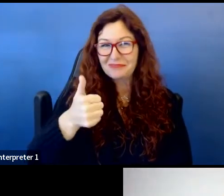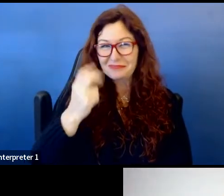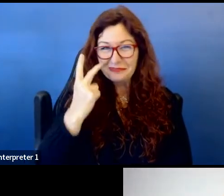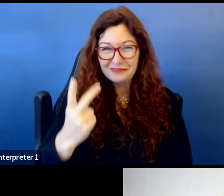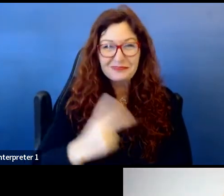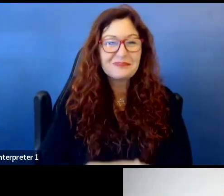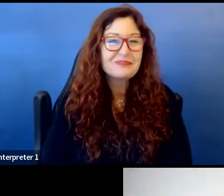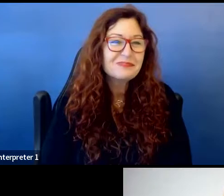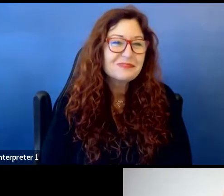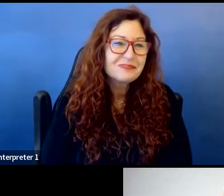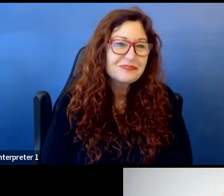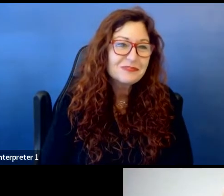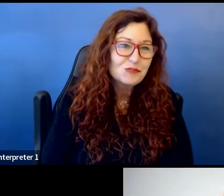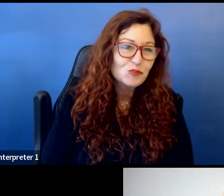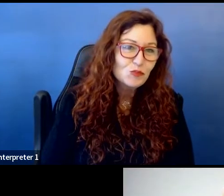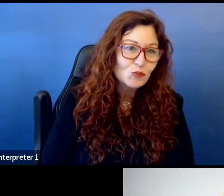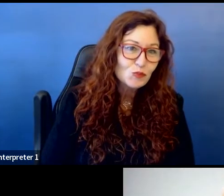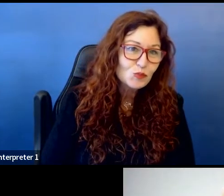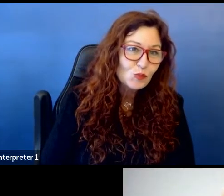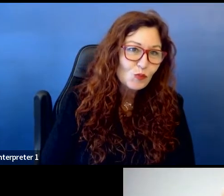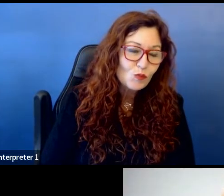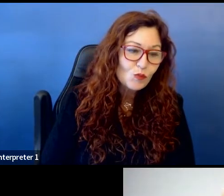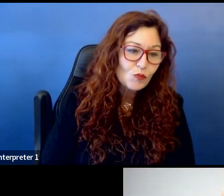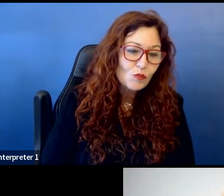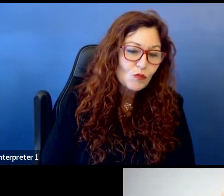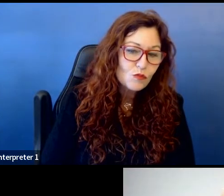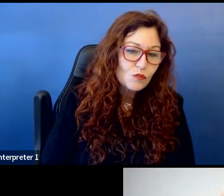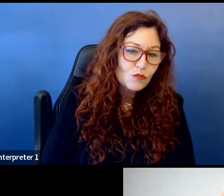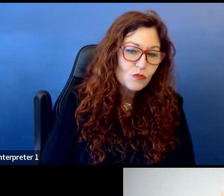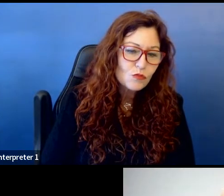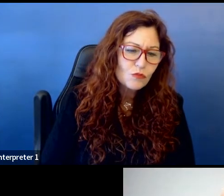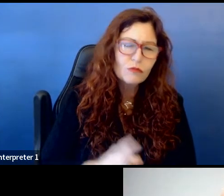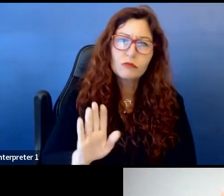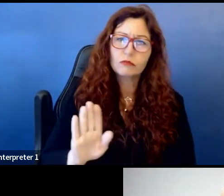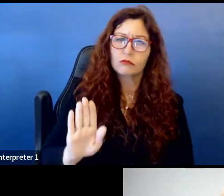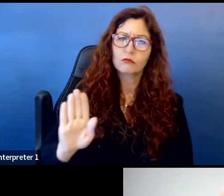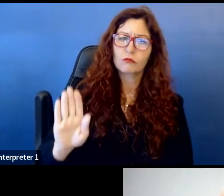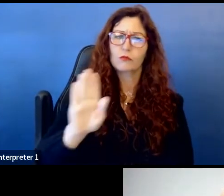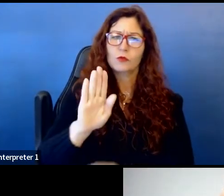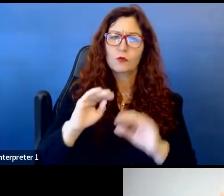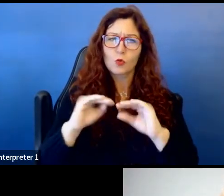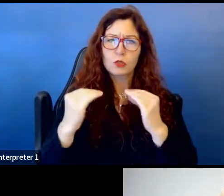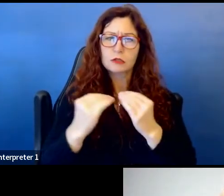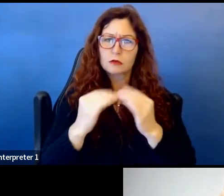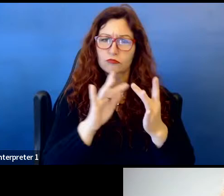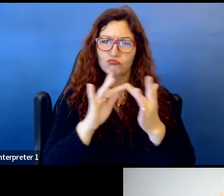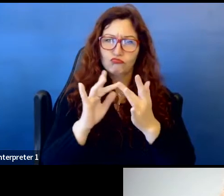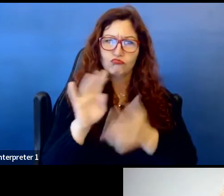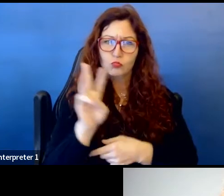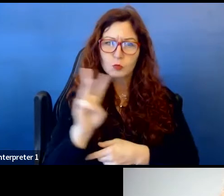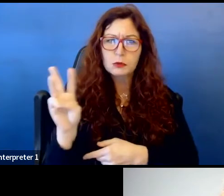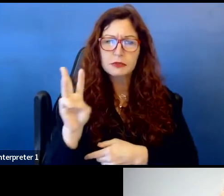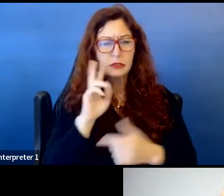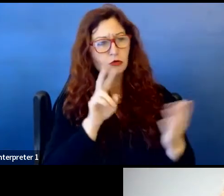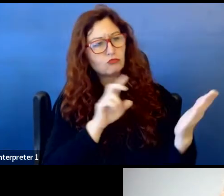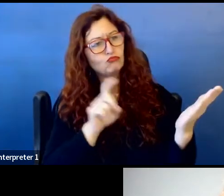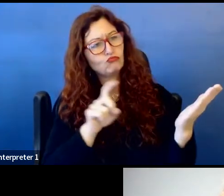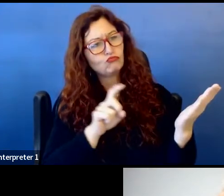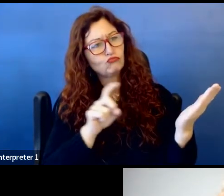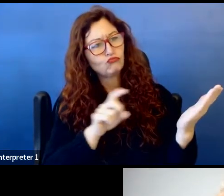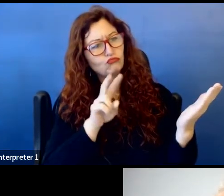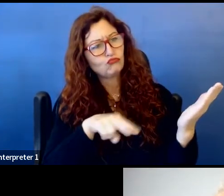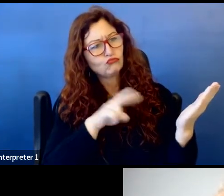you um as i was going through your organization's website one of the things i noticed under your culture of